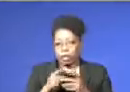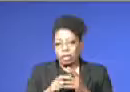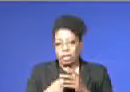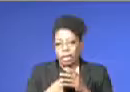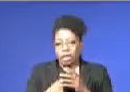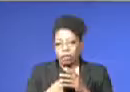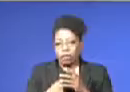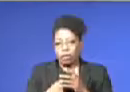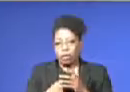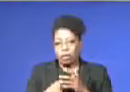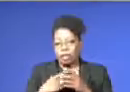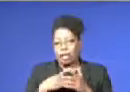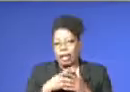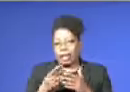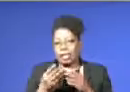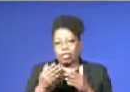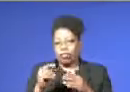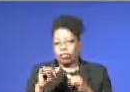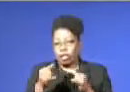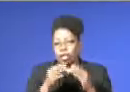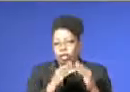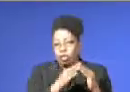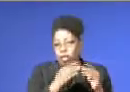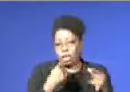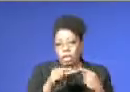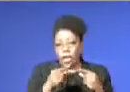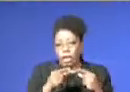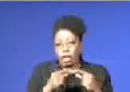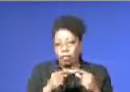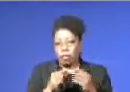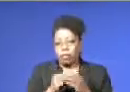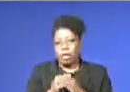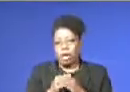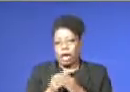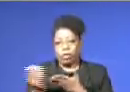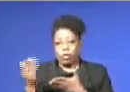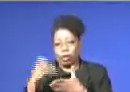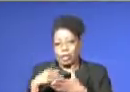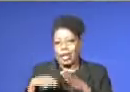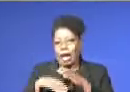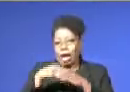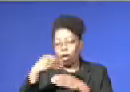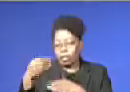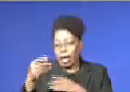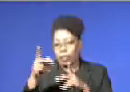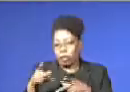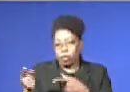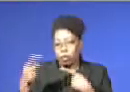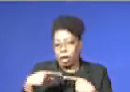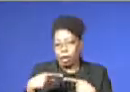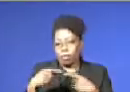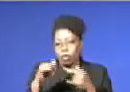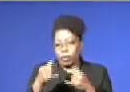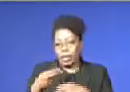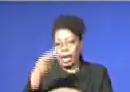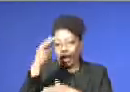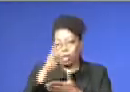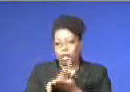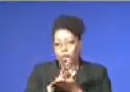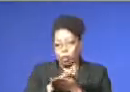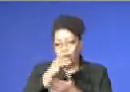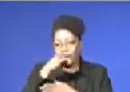more like a community games where we brought in the outsiders from the community to play the high school